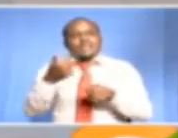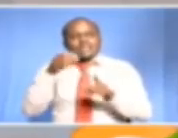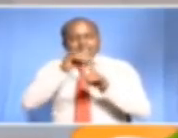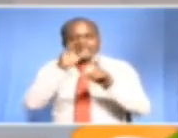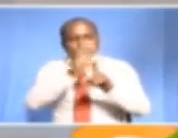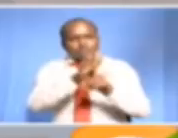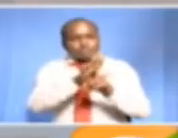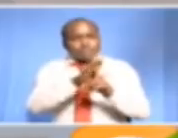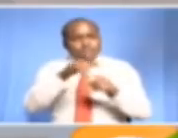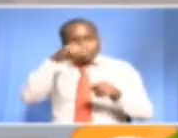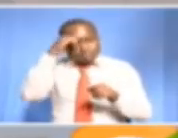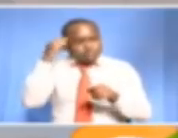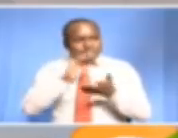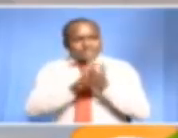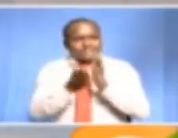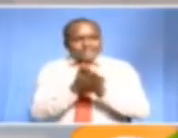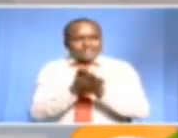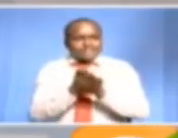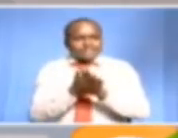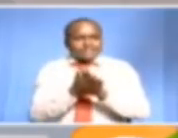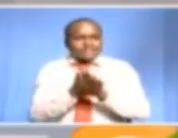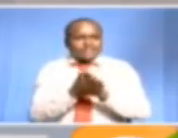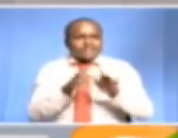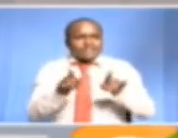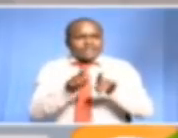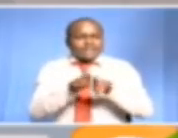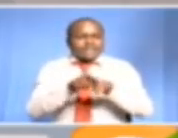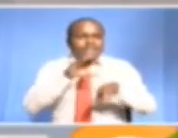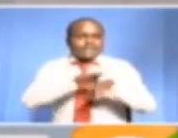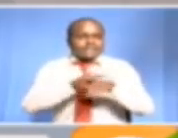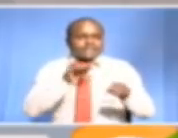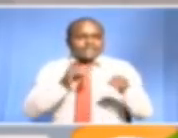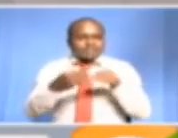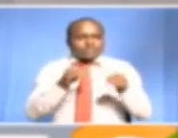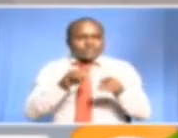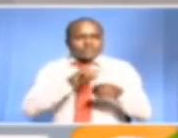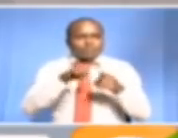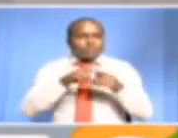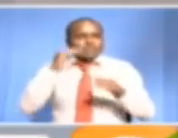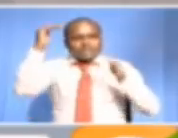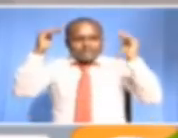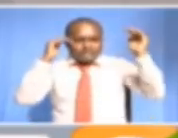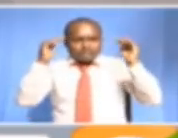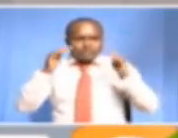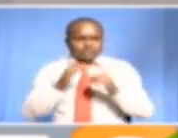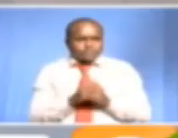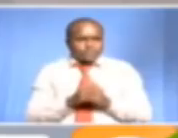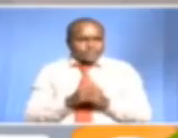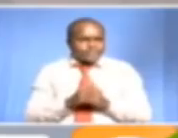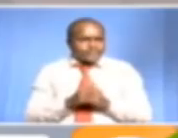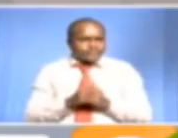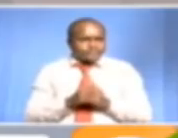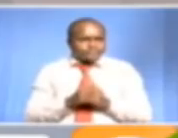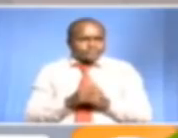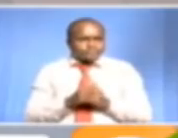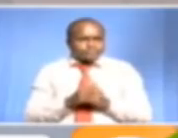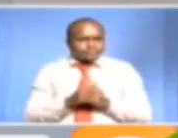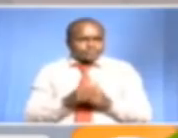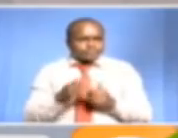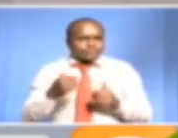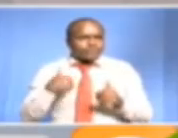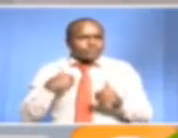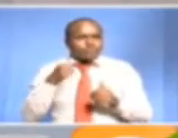know, there's nothing as dangerous as getting a disability when you are at your adult stage. Yes. I was in my